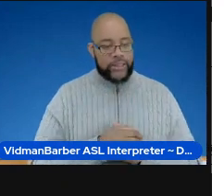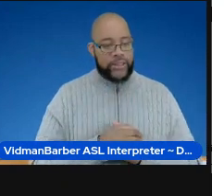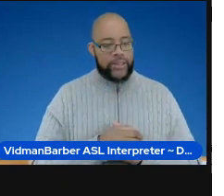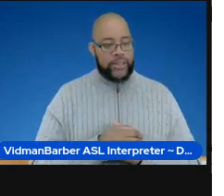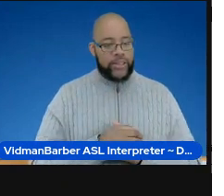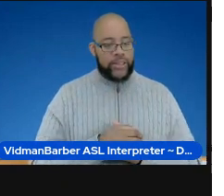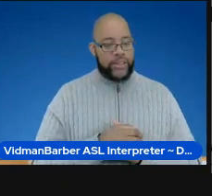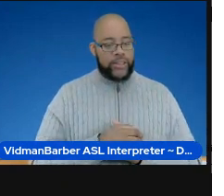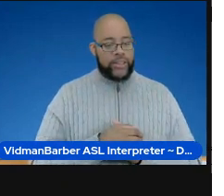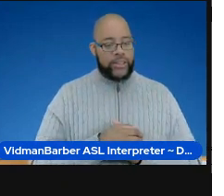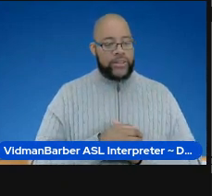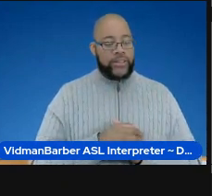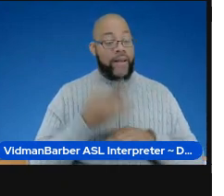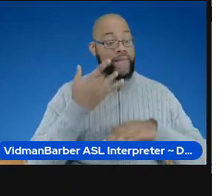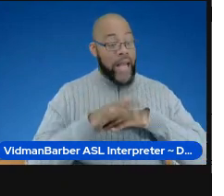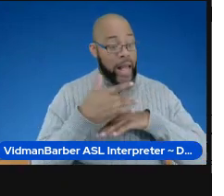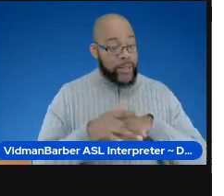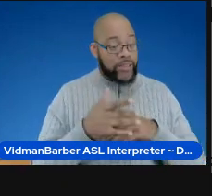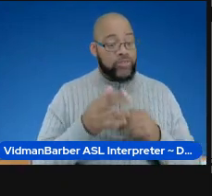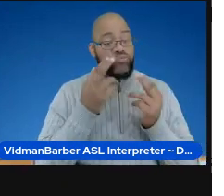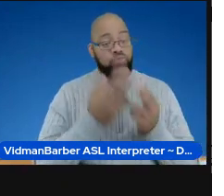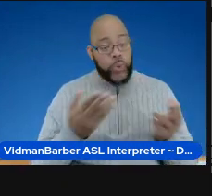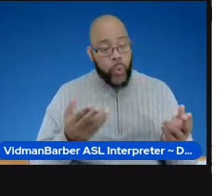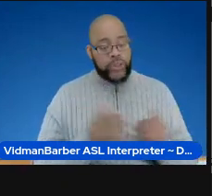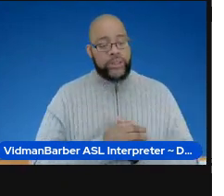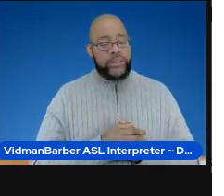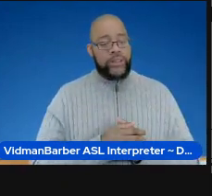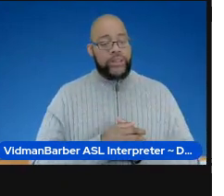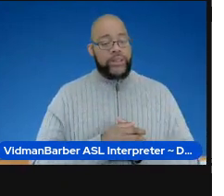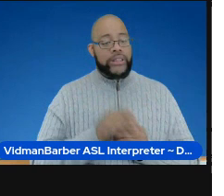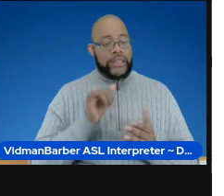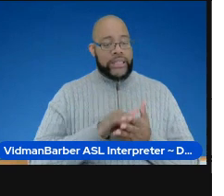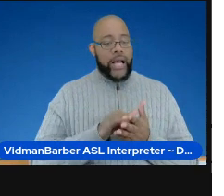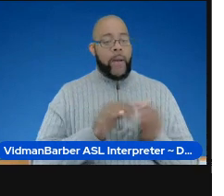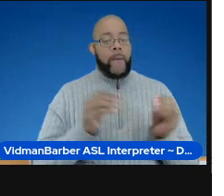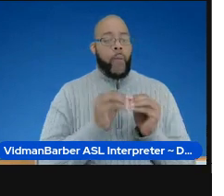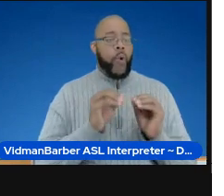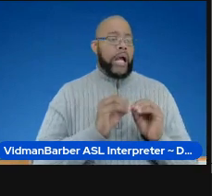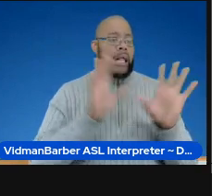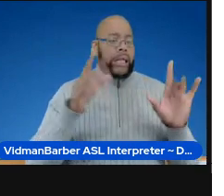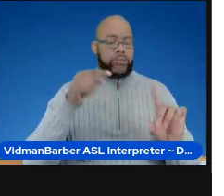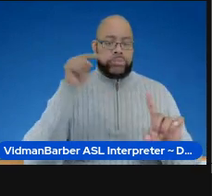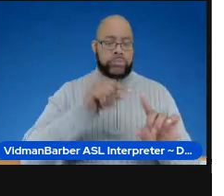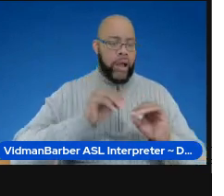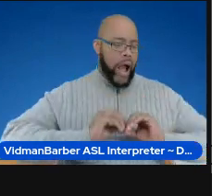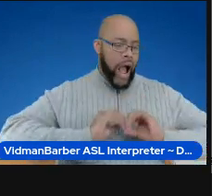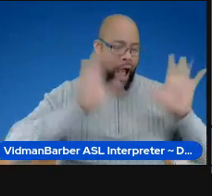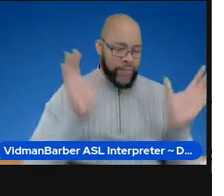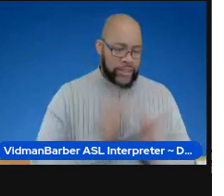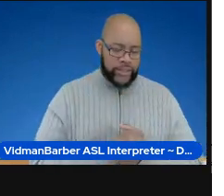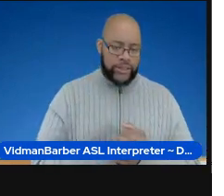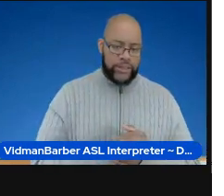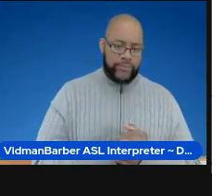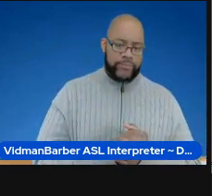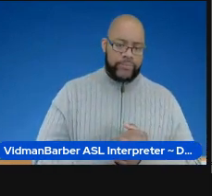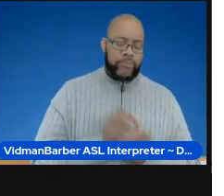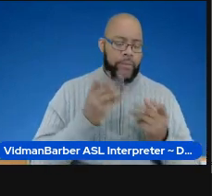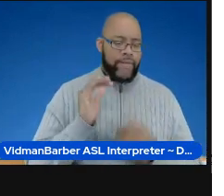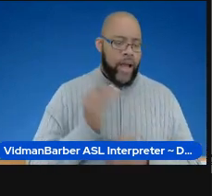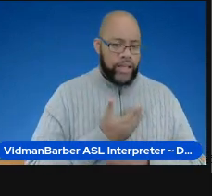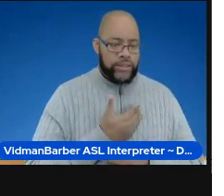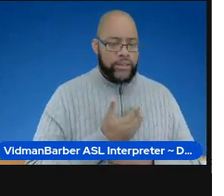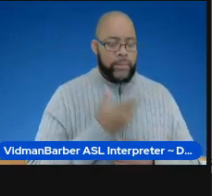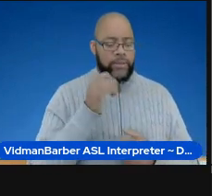of availability of resources became that much more obvious to many of us thanks